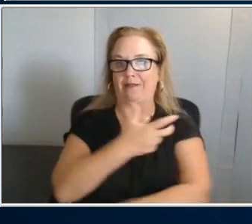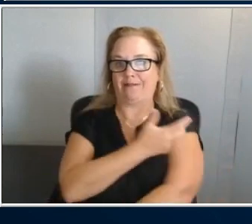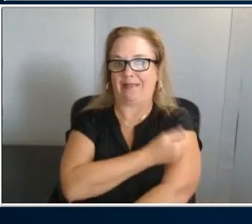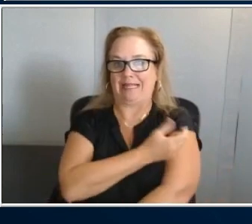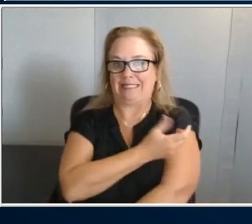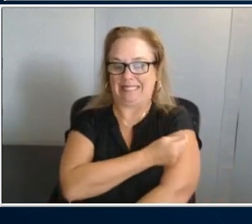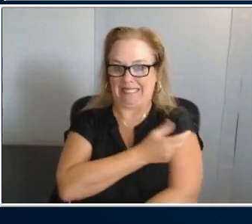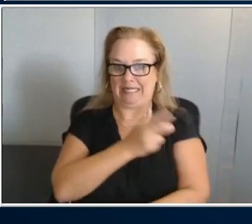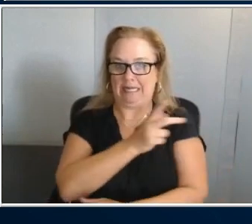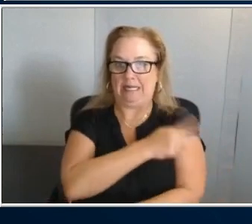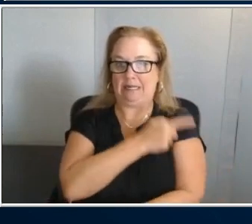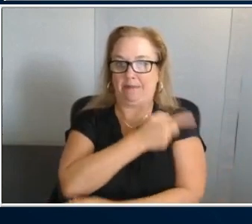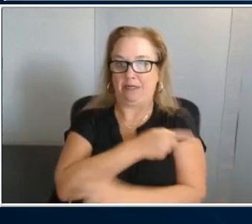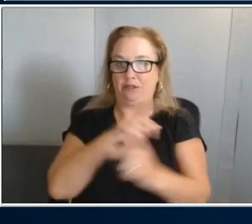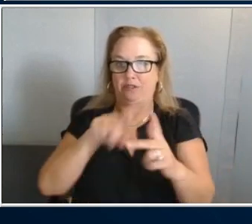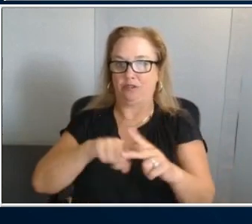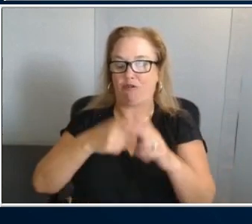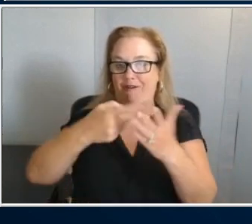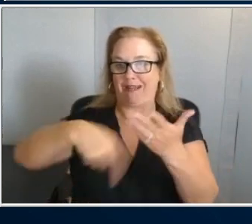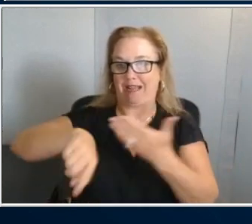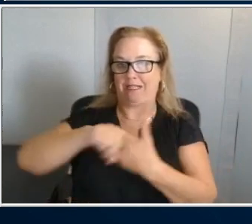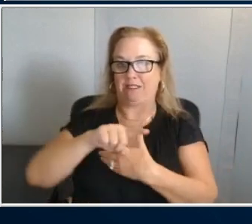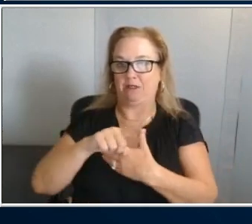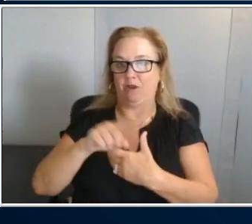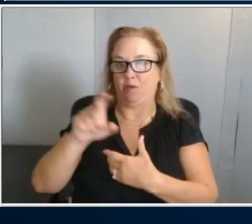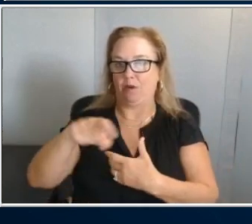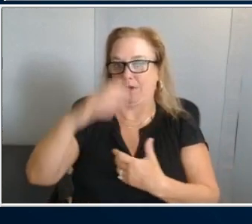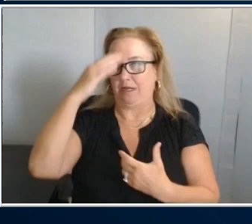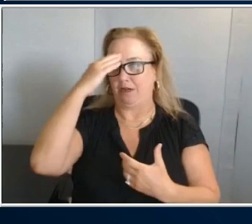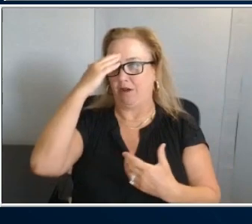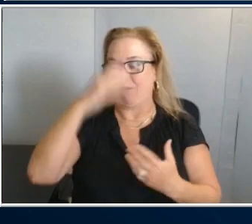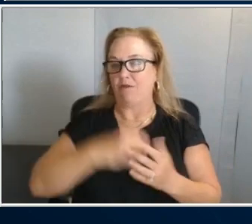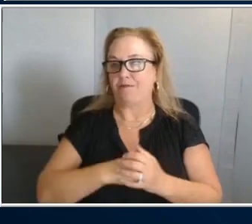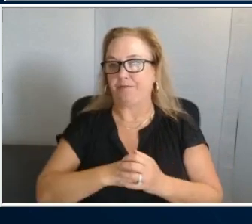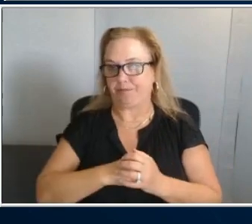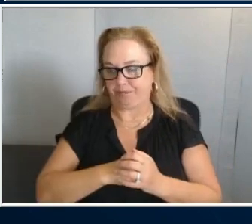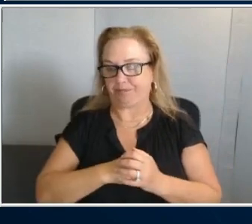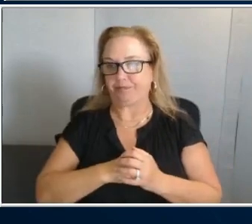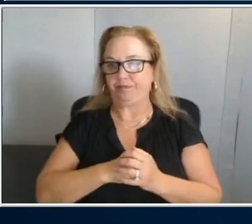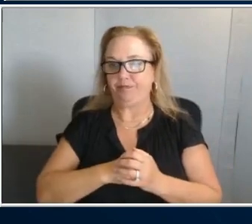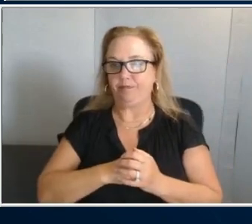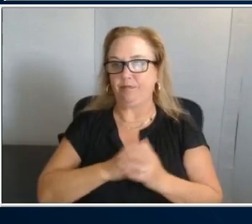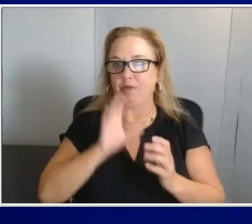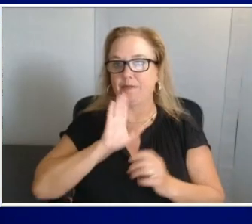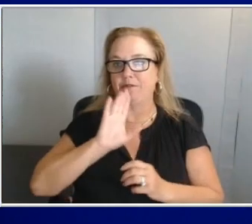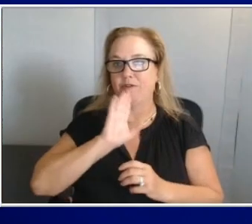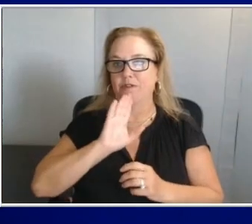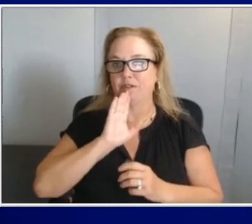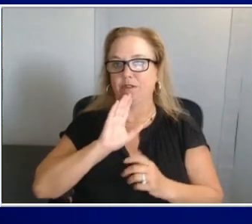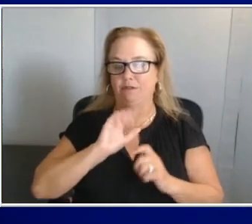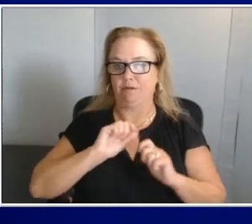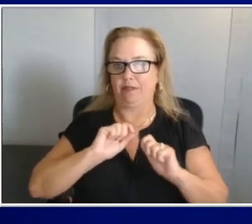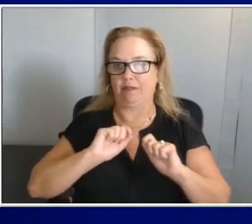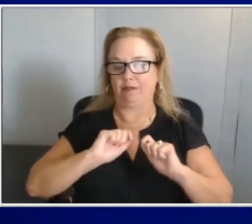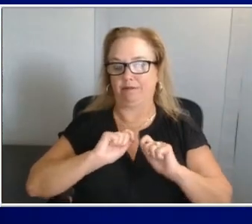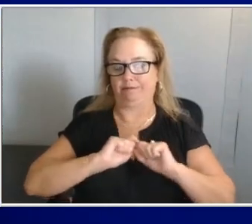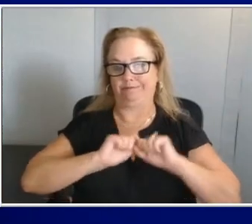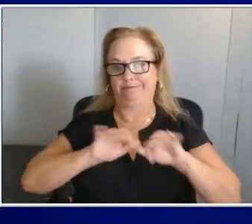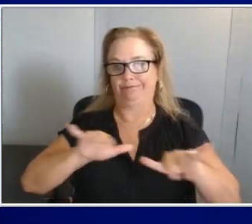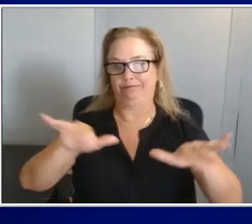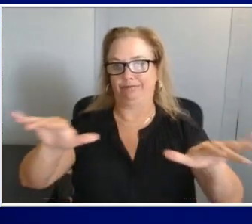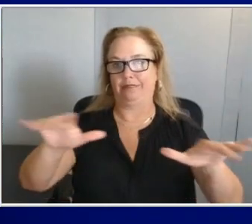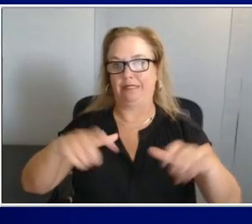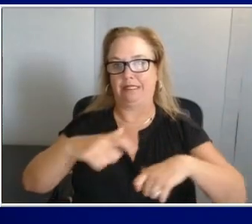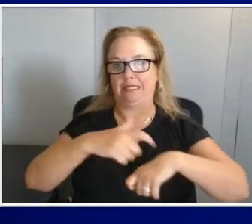to patients starting next week. What do we need to know about that? Yeah, so we know it's been frustrating with the rollout from the time